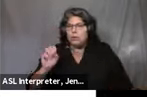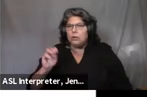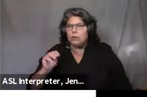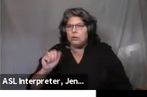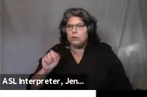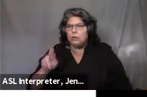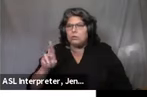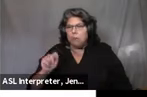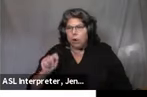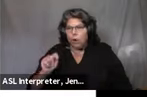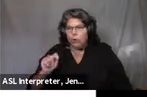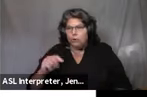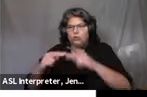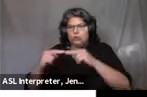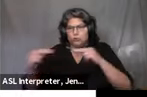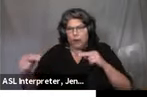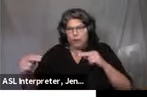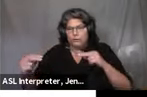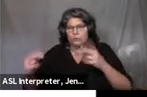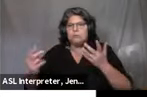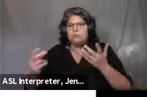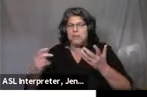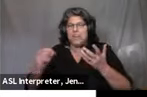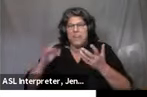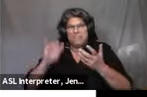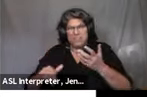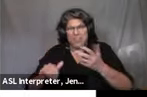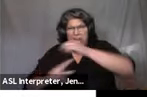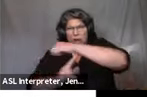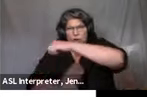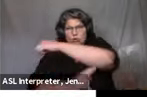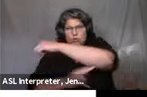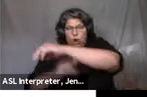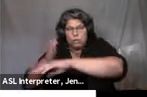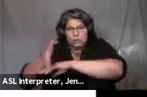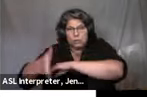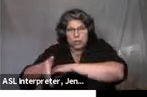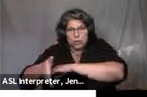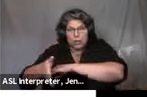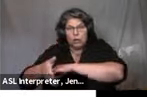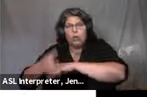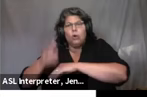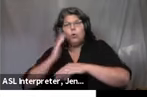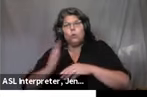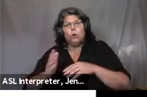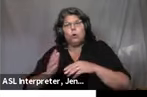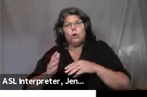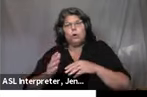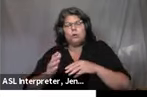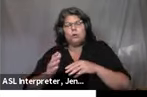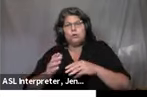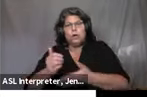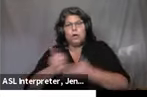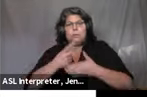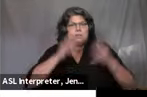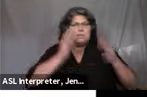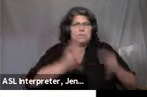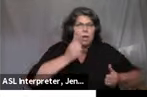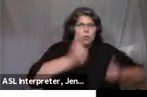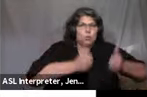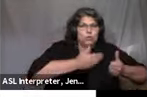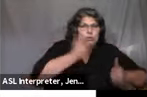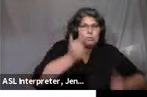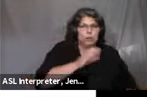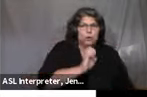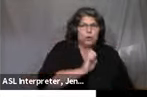a crossing at Jennings over the SMART tracks would favor consideration of Edwards,